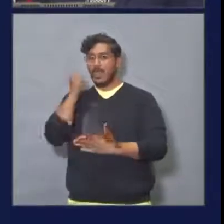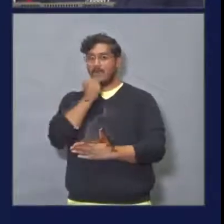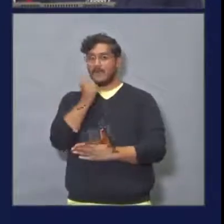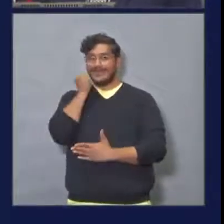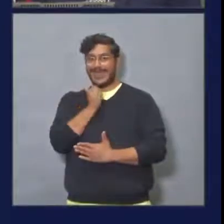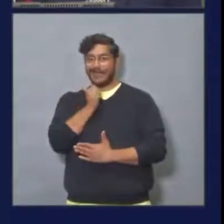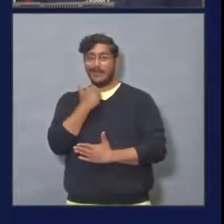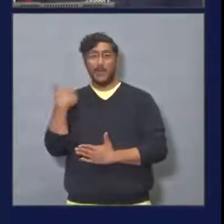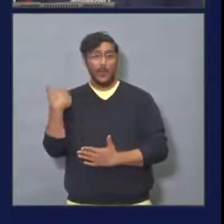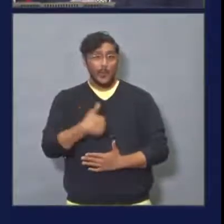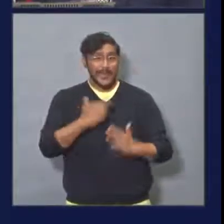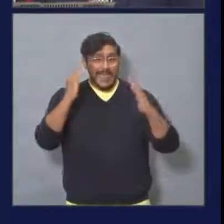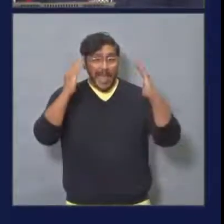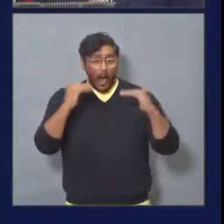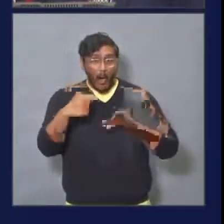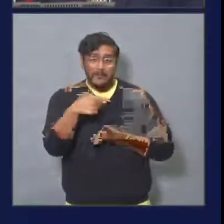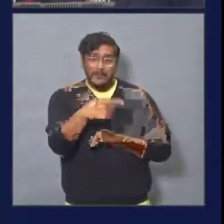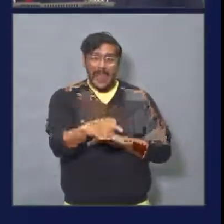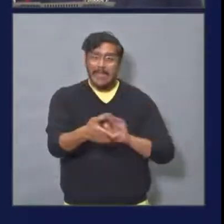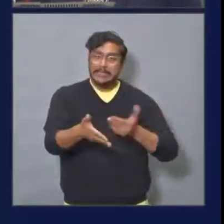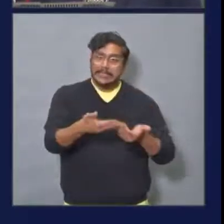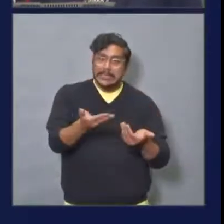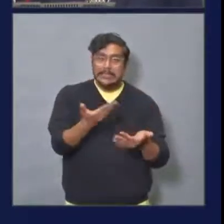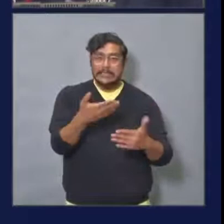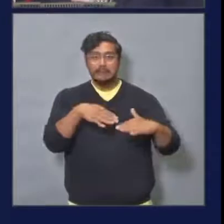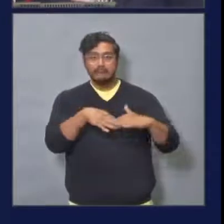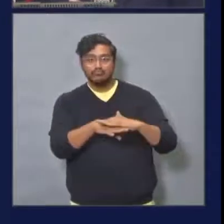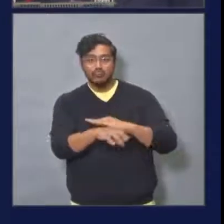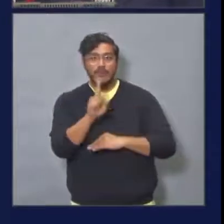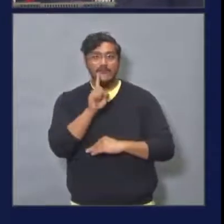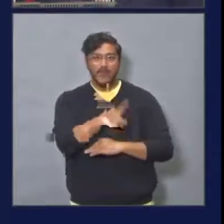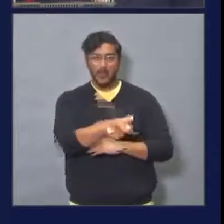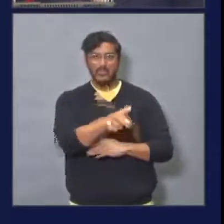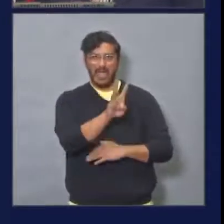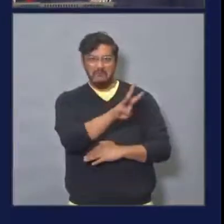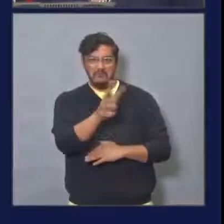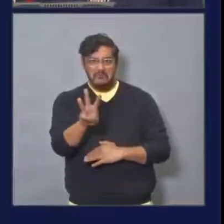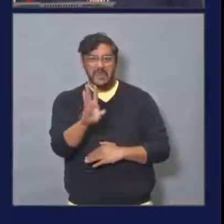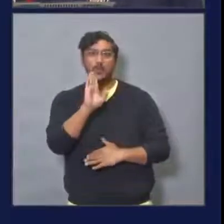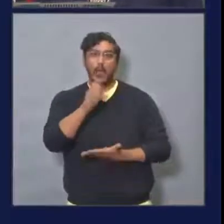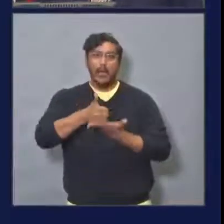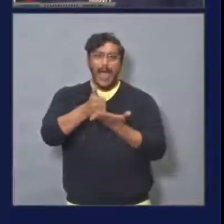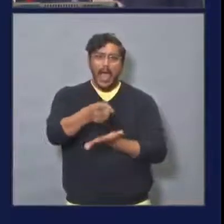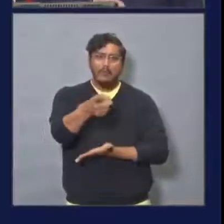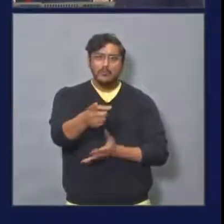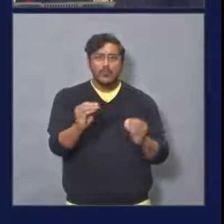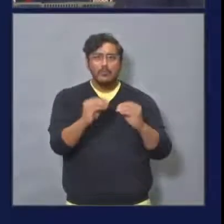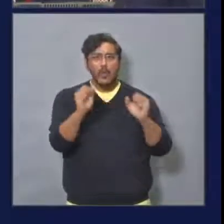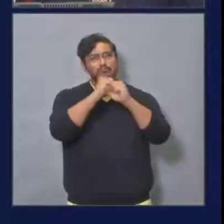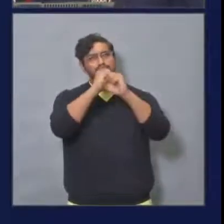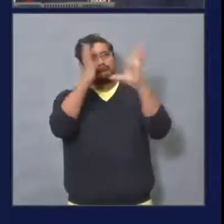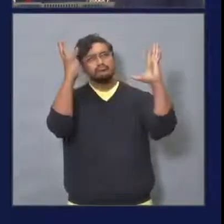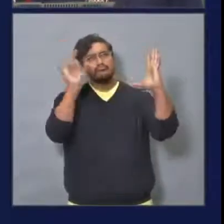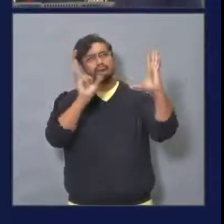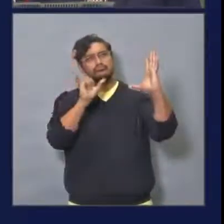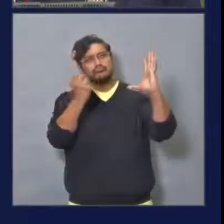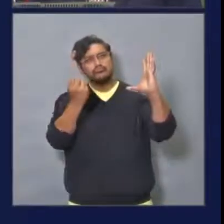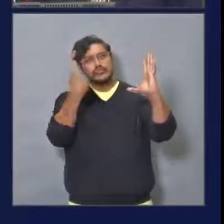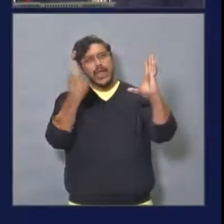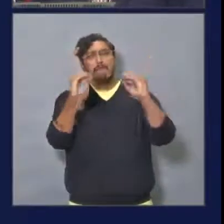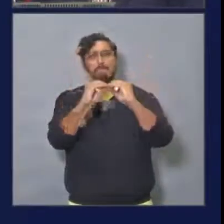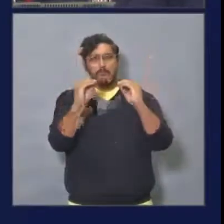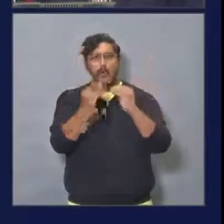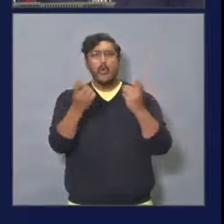We hope that the graphic and accessible format of this webpage will assist you in understanding the big picture of